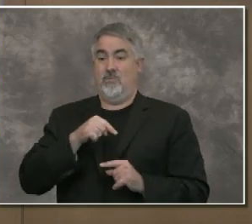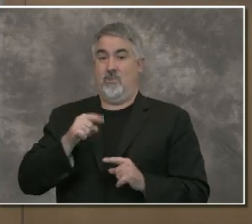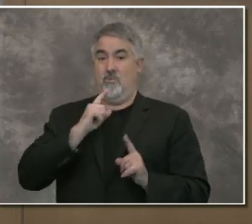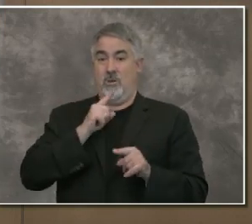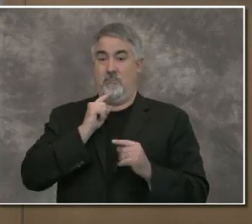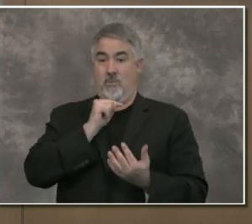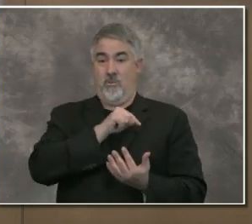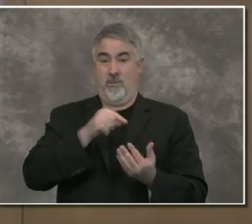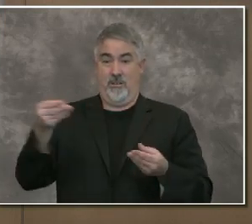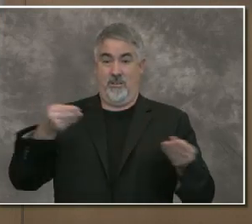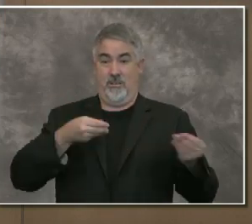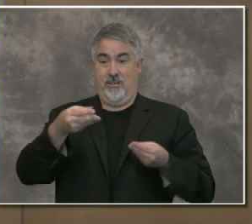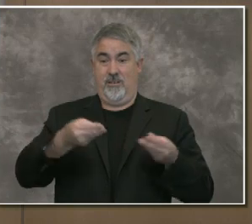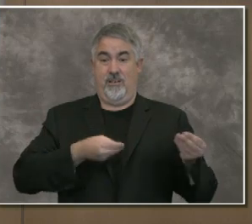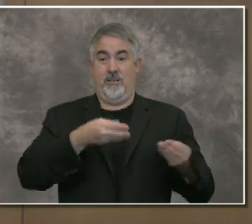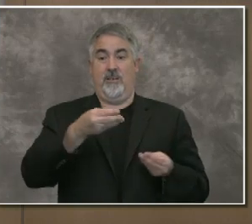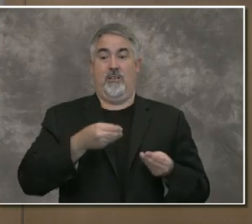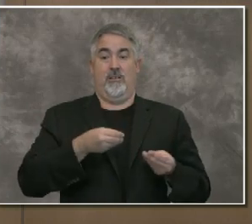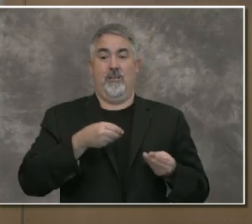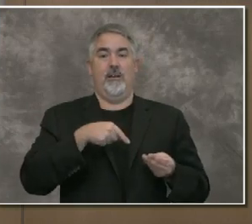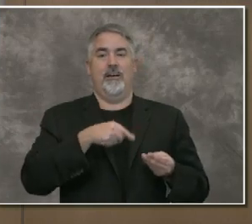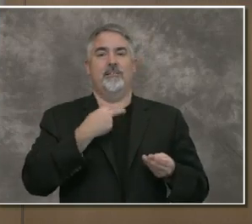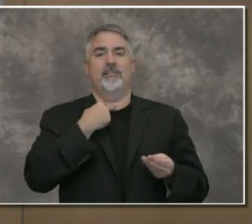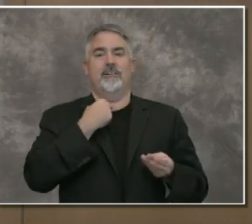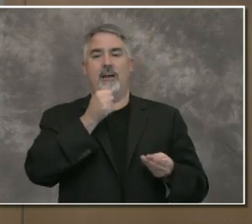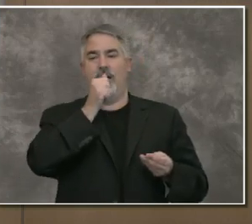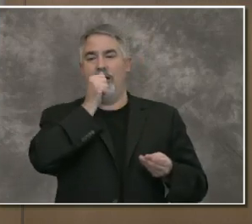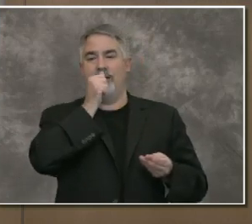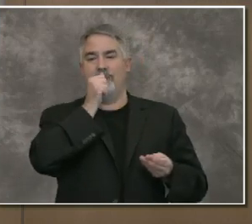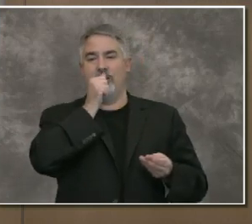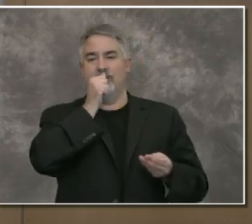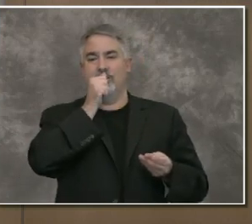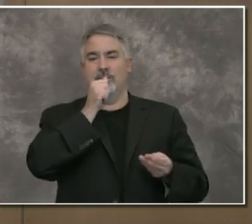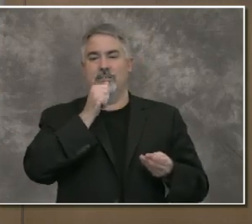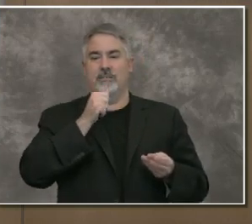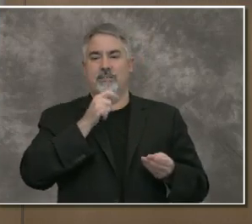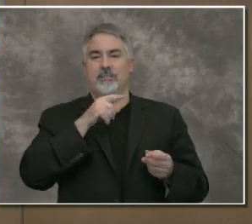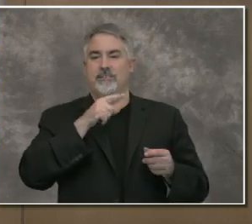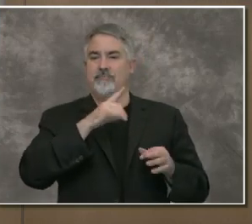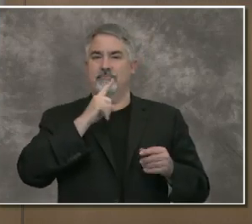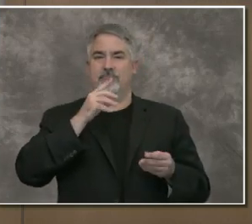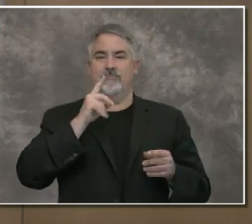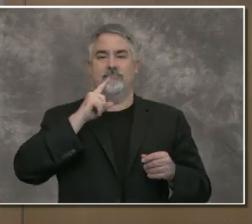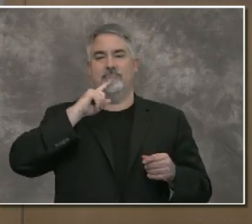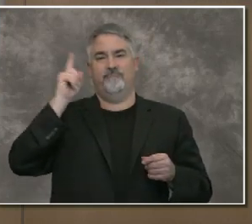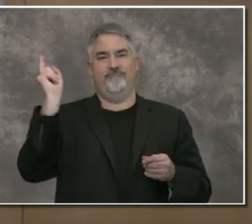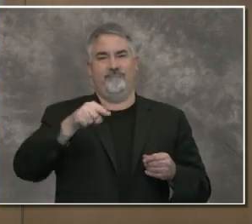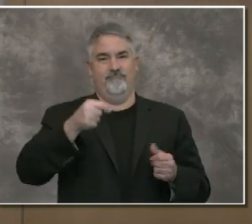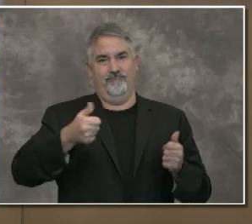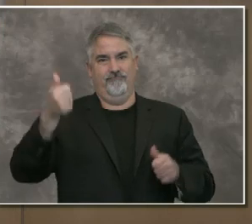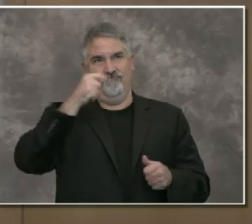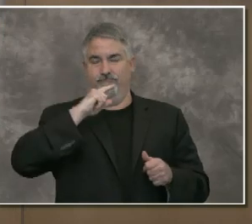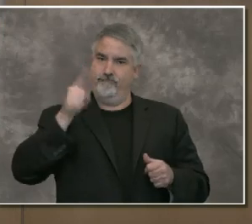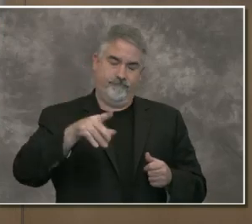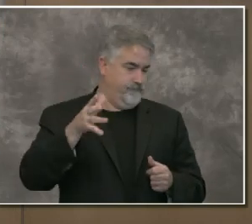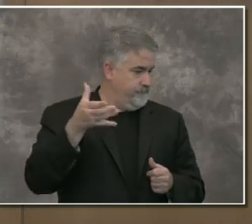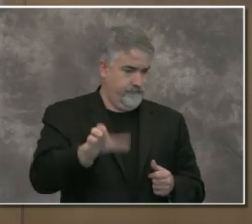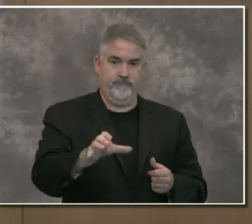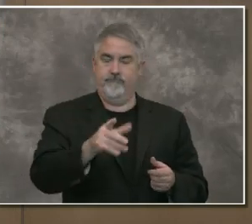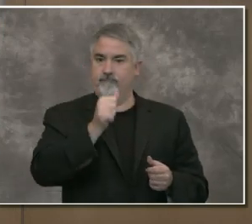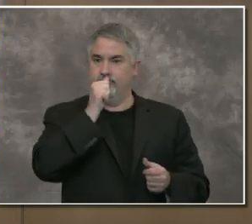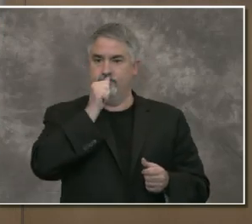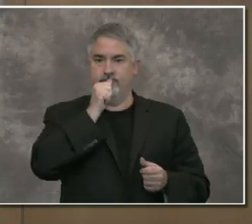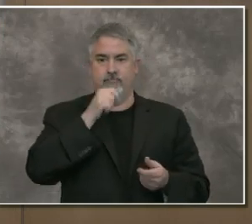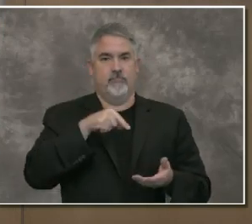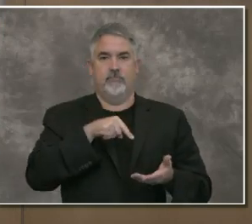called a confidential morbidity report. It is by California law a confidential document that allows